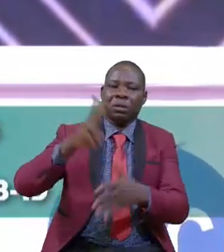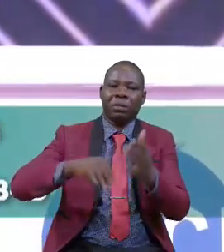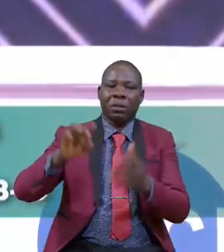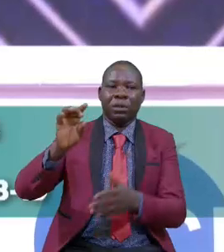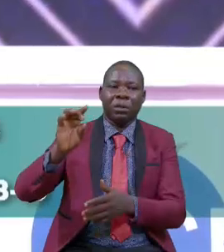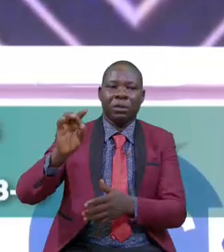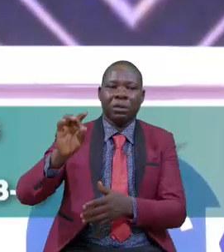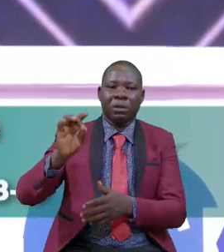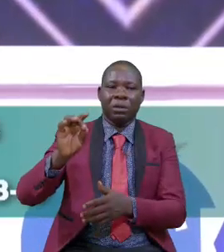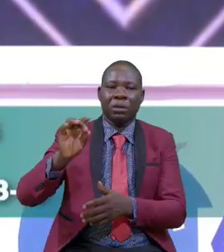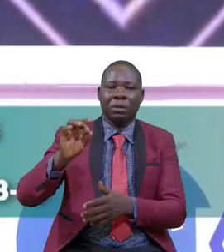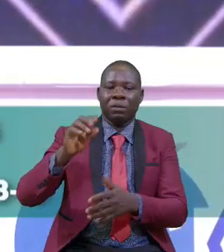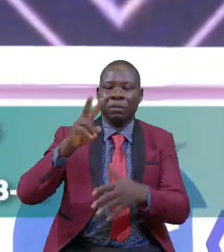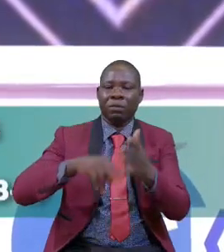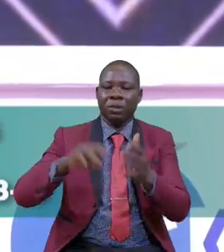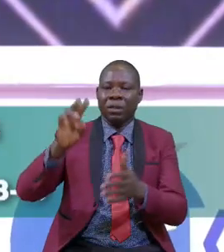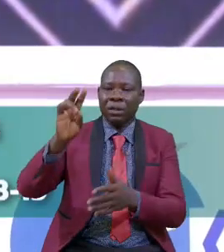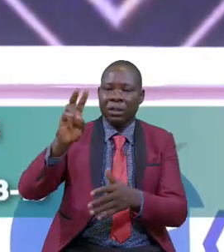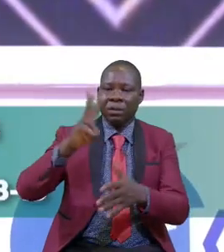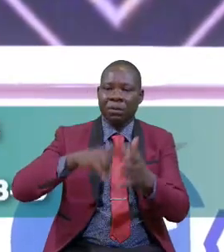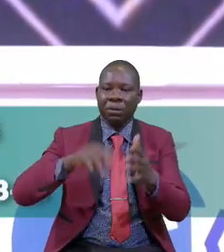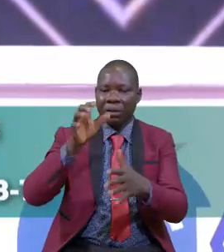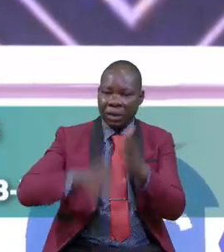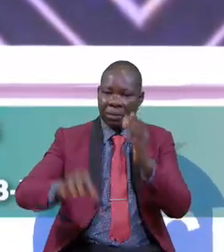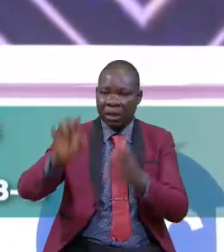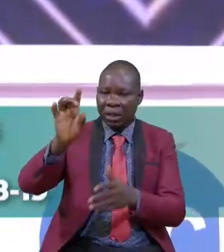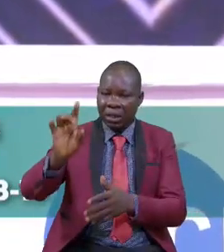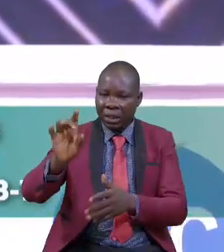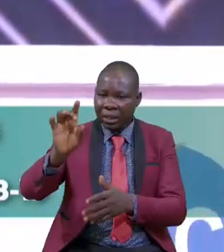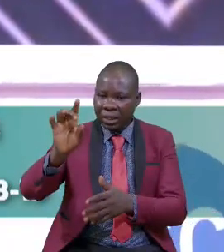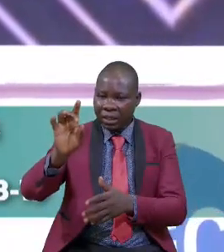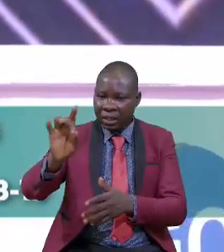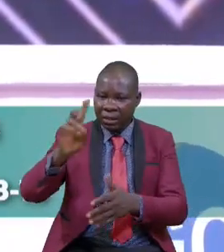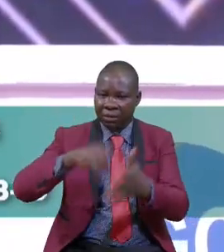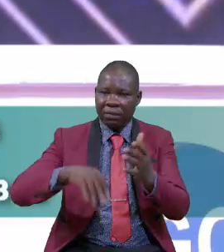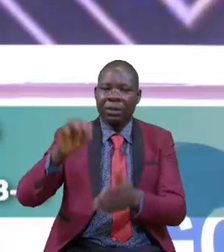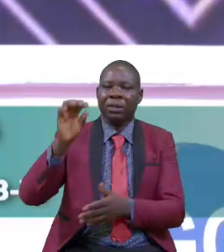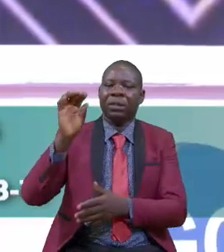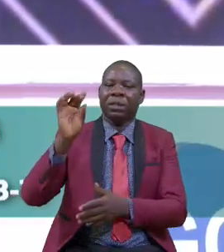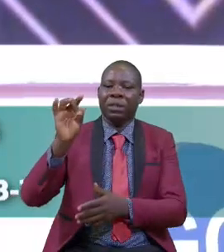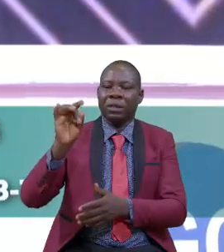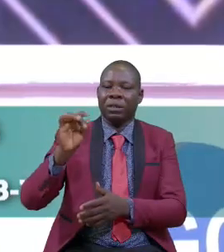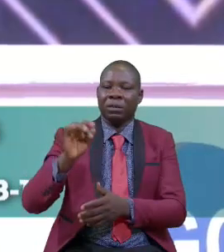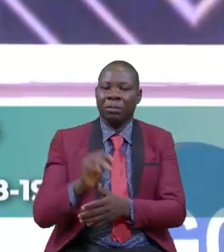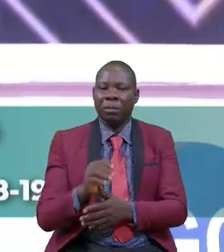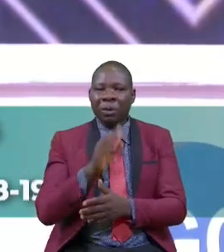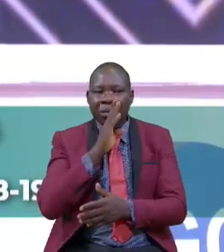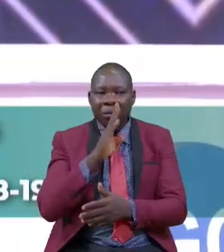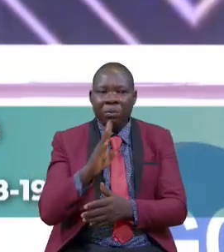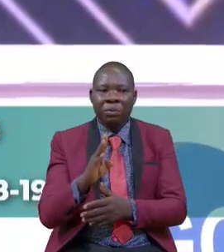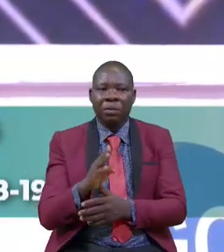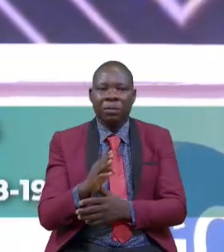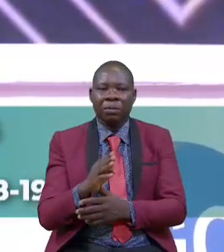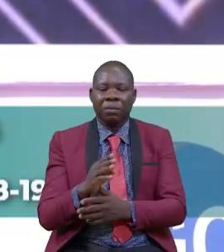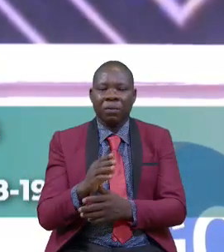Being then made free is the grace that makes us free. Not we ourselves. What could I